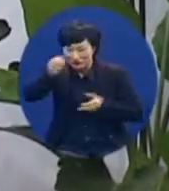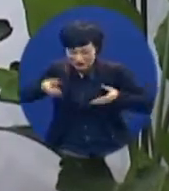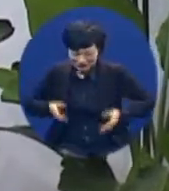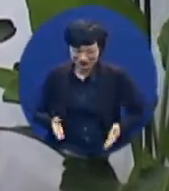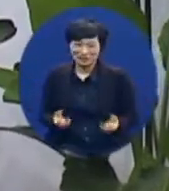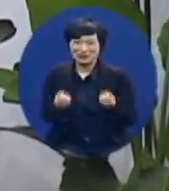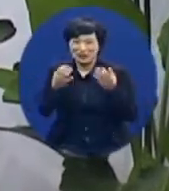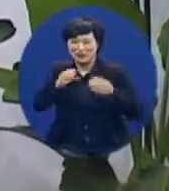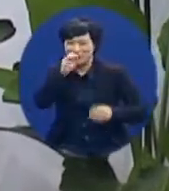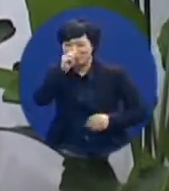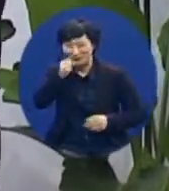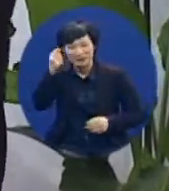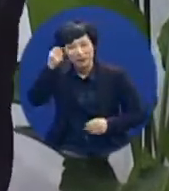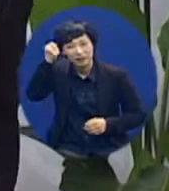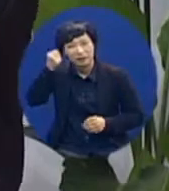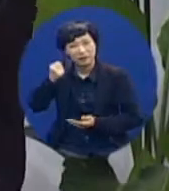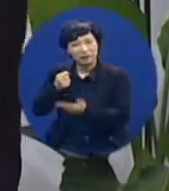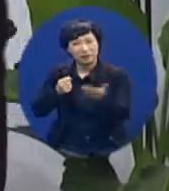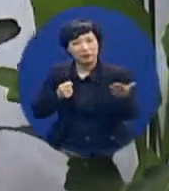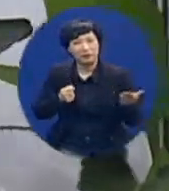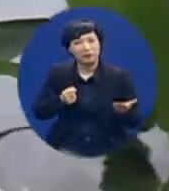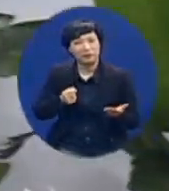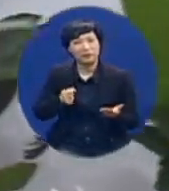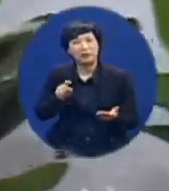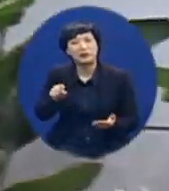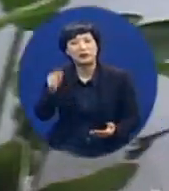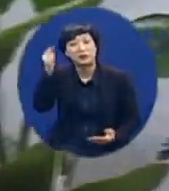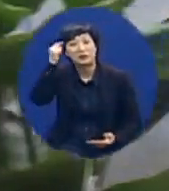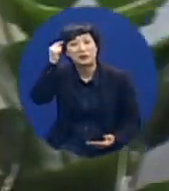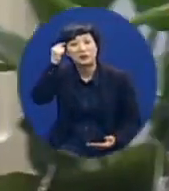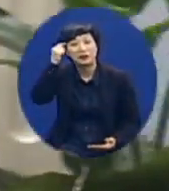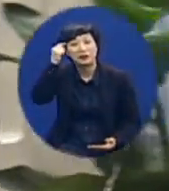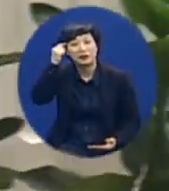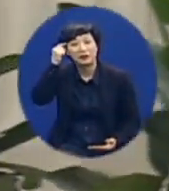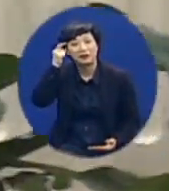the days of the year is like Christmas.